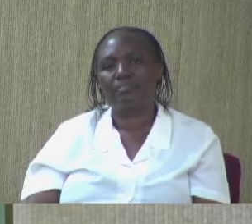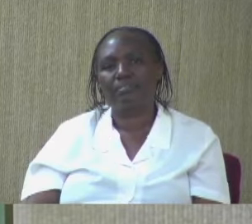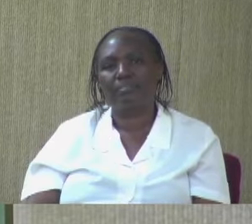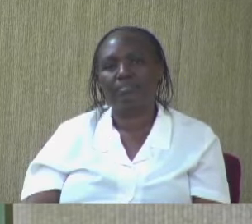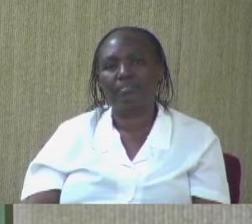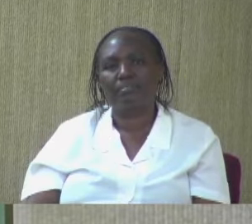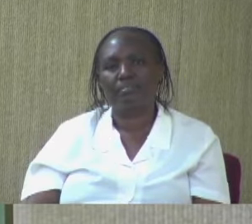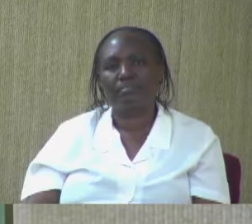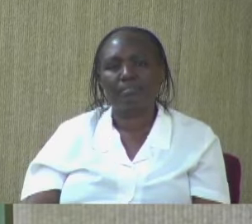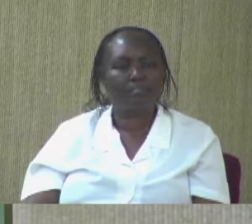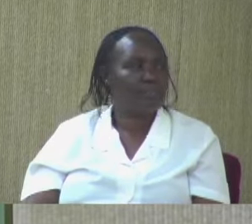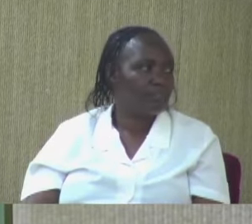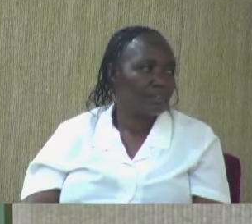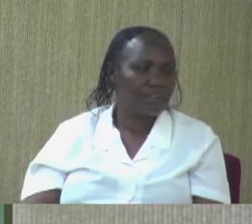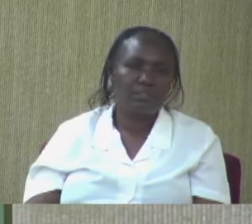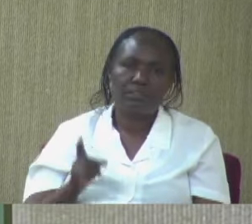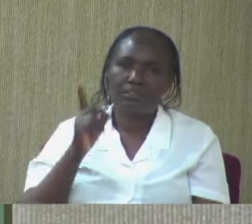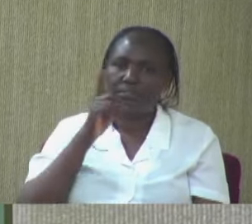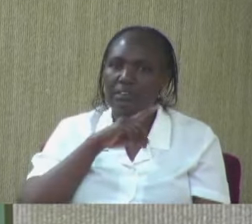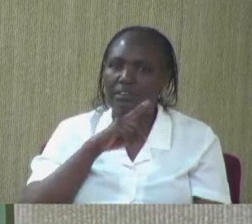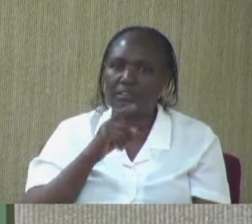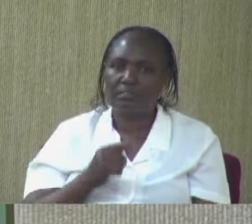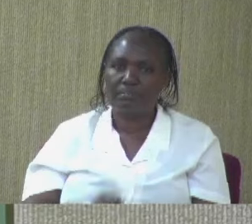Conclusion of the matter.